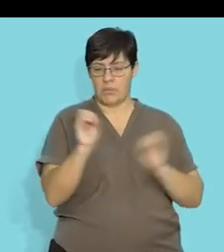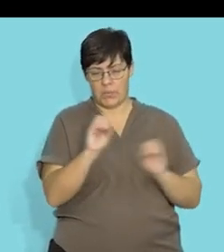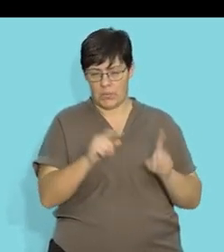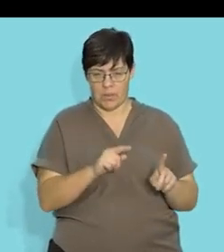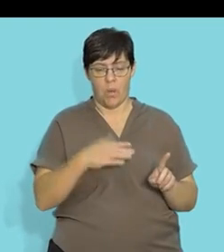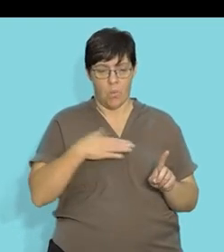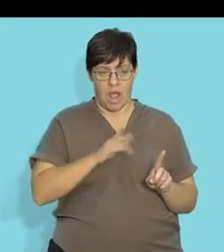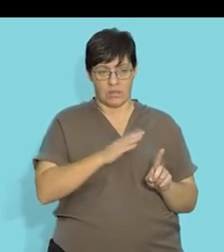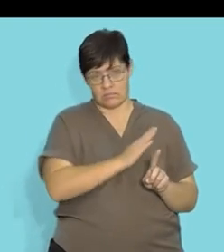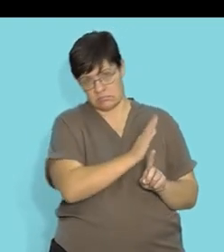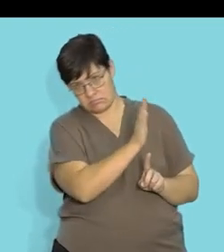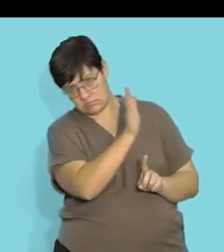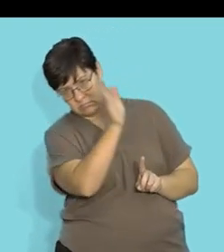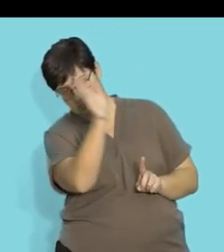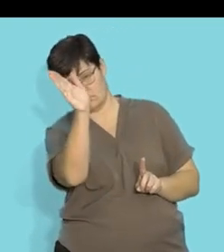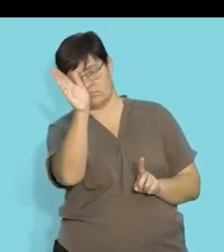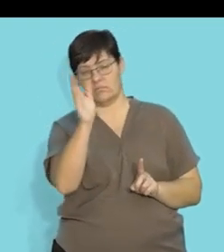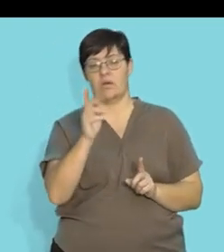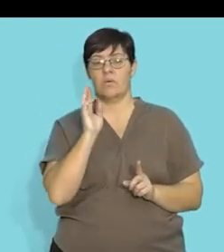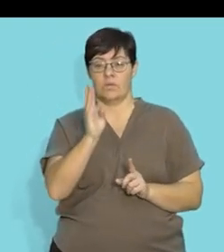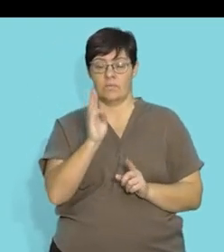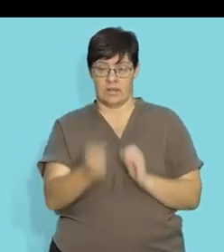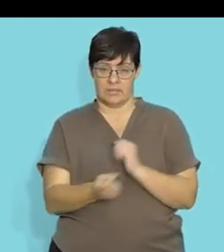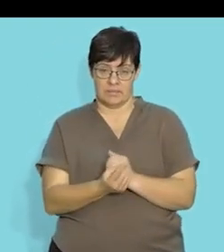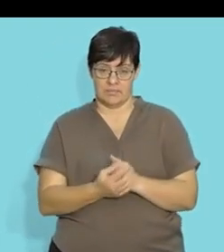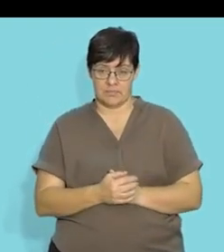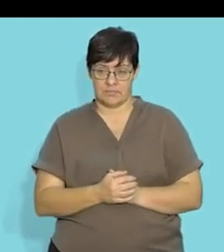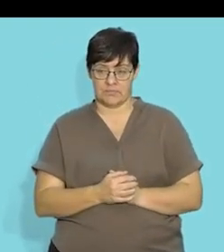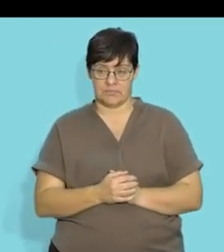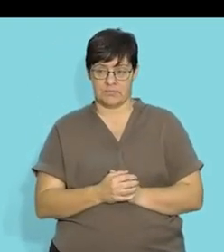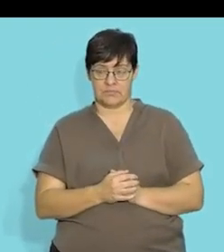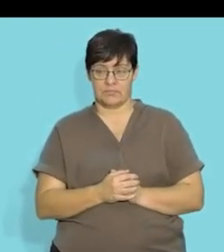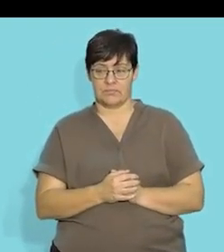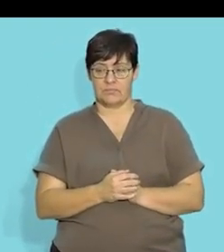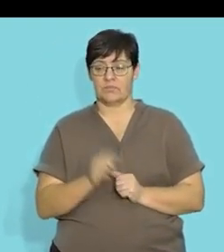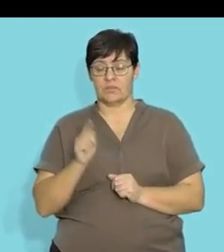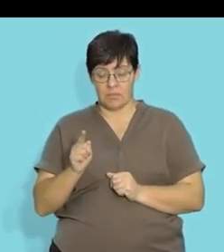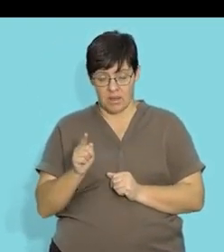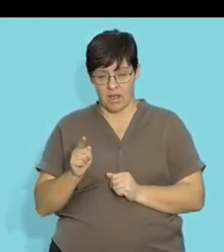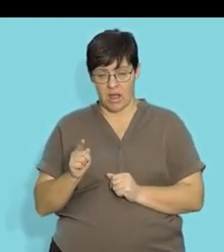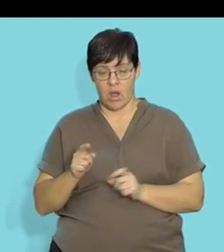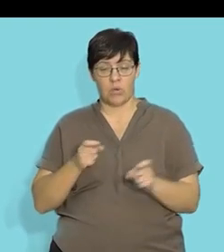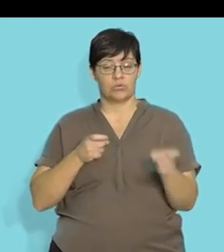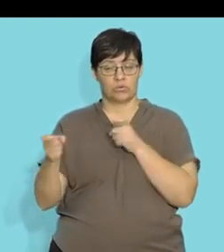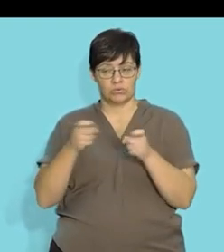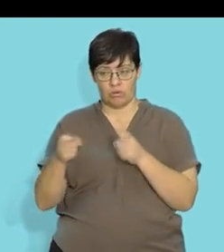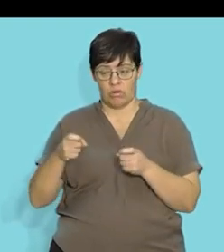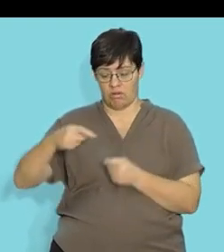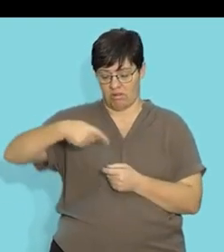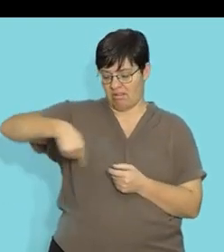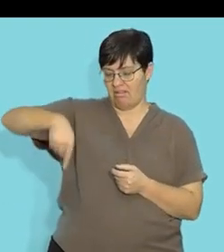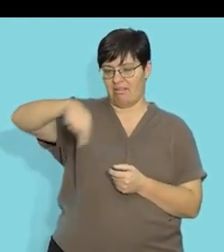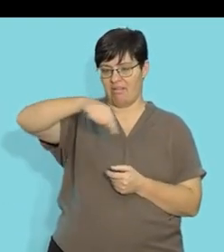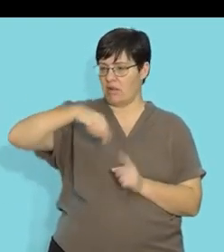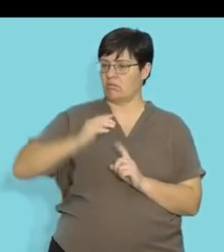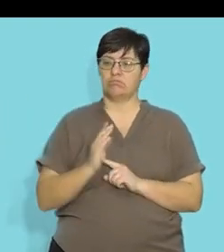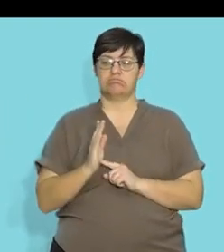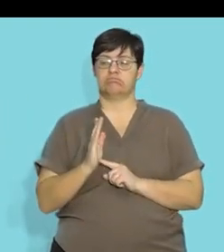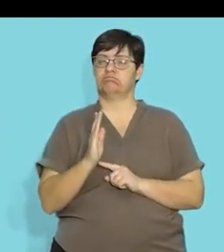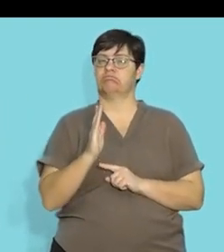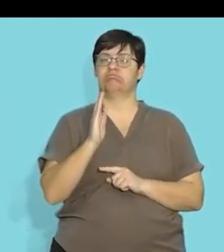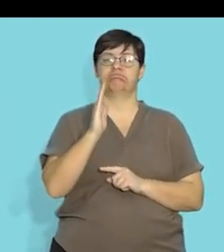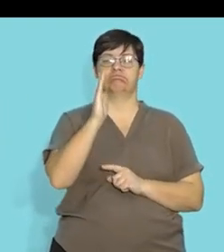auxins are moving in the opposite direction, causing the elongation in that direction. However, in our control, which has the